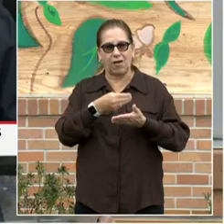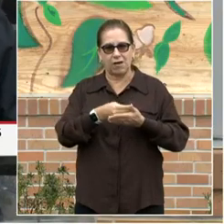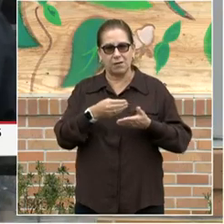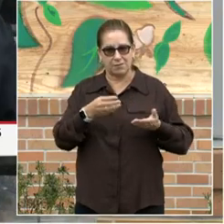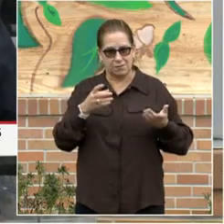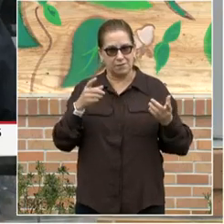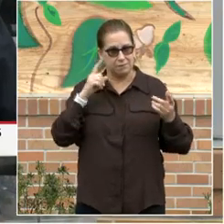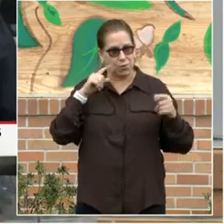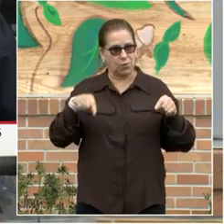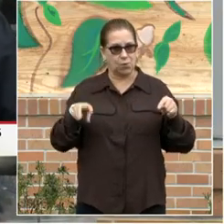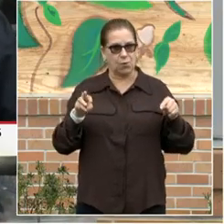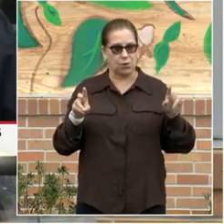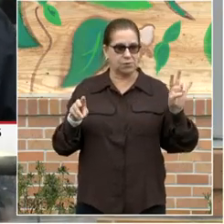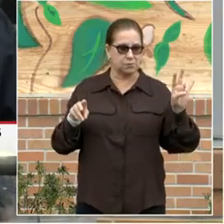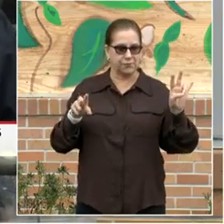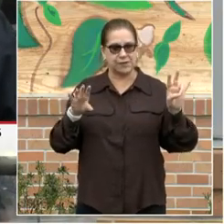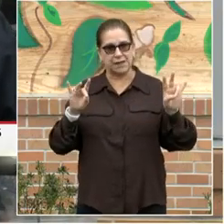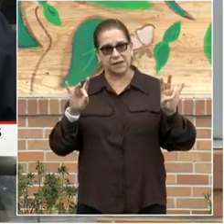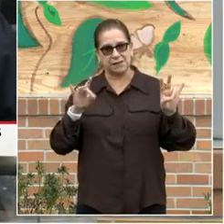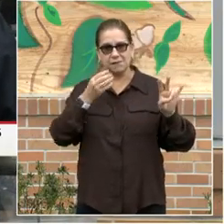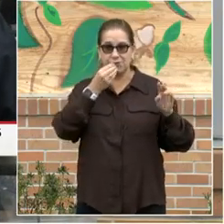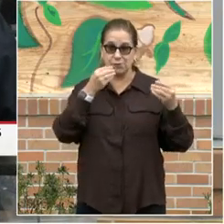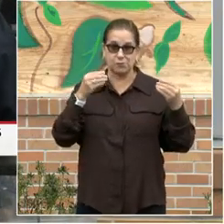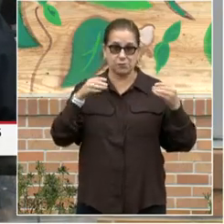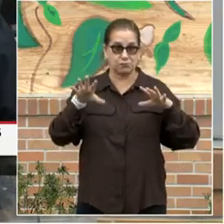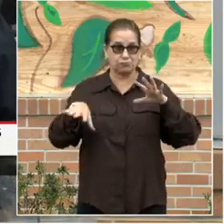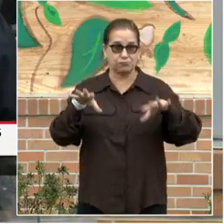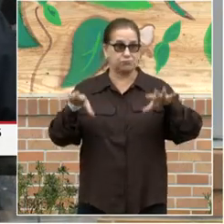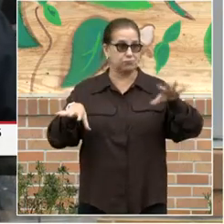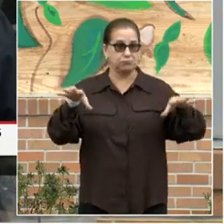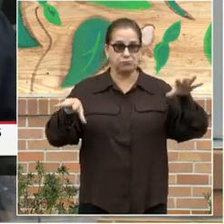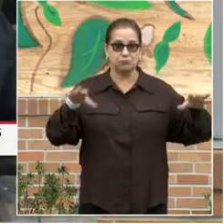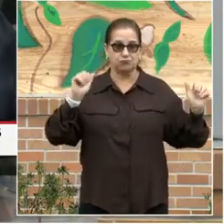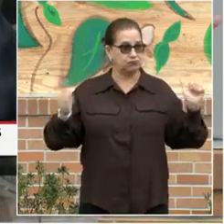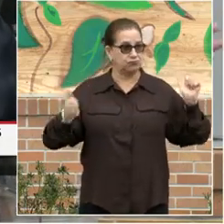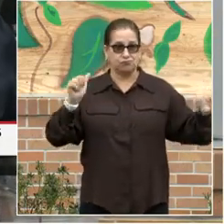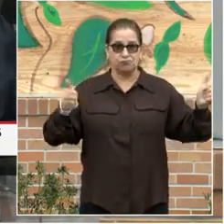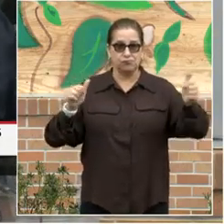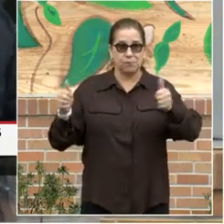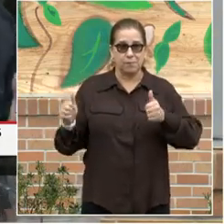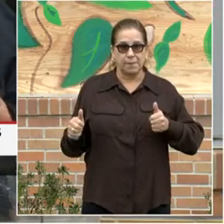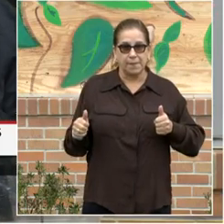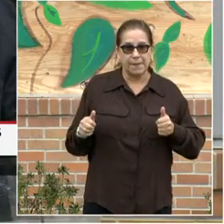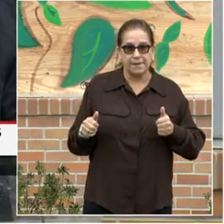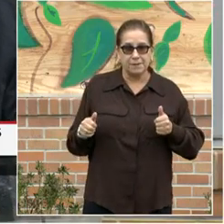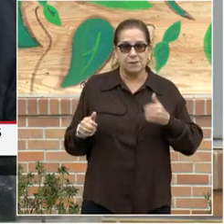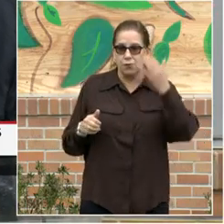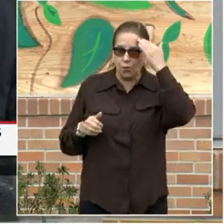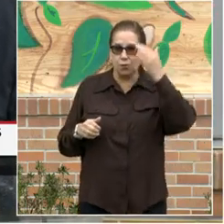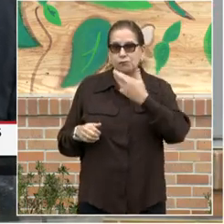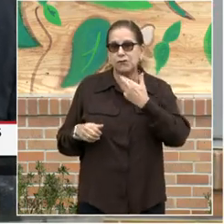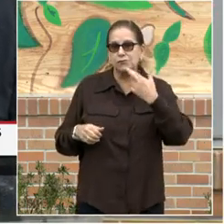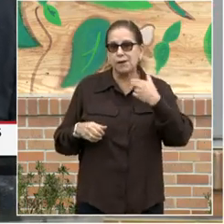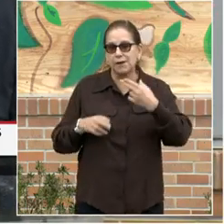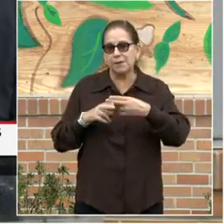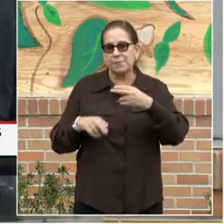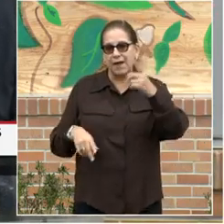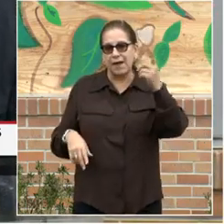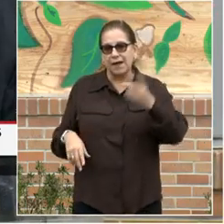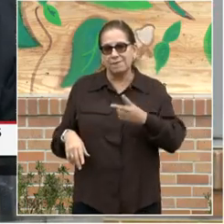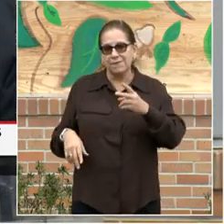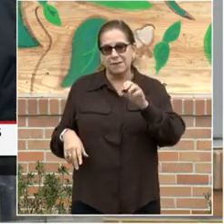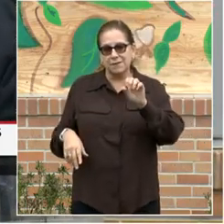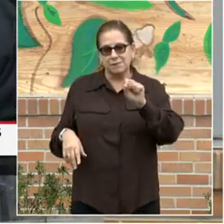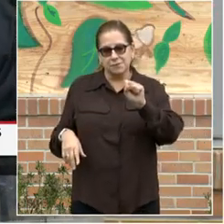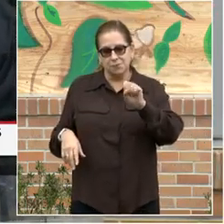8. Good Foods Market. It could be another Half Smoke. If you know Half Smoke at Florida and Georgia Avenue,